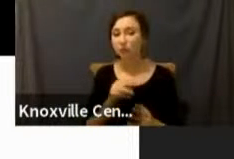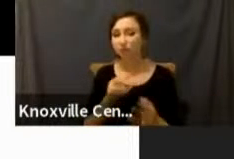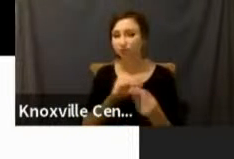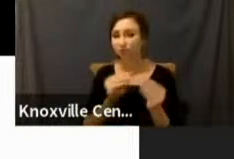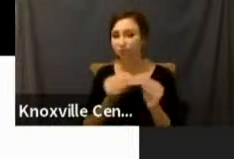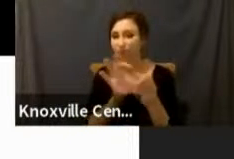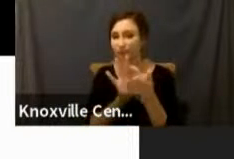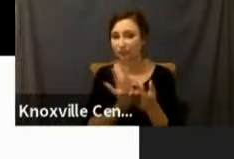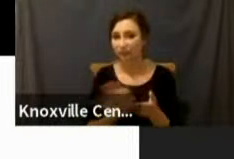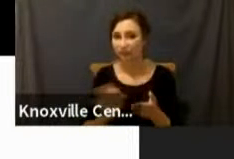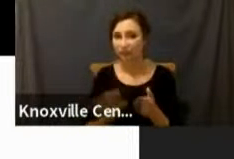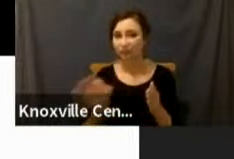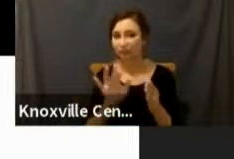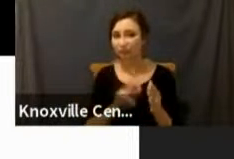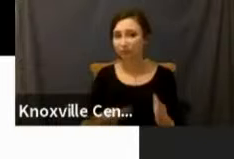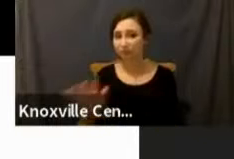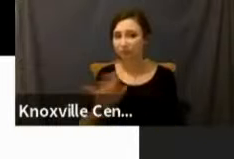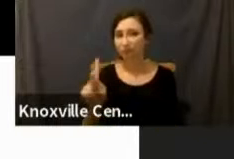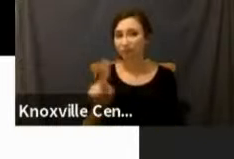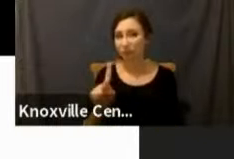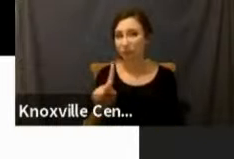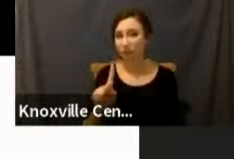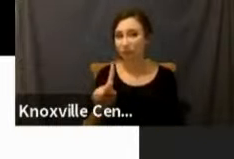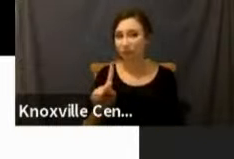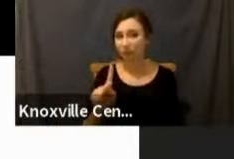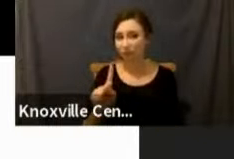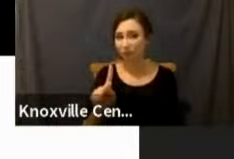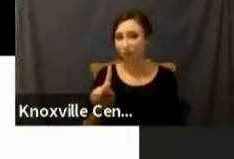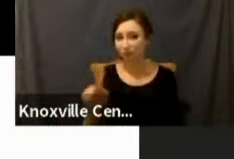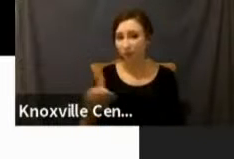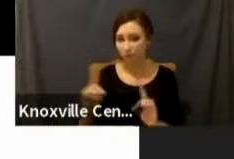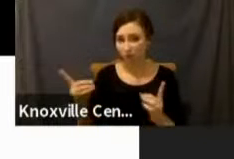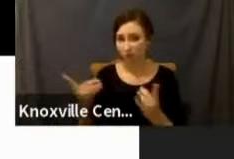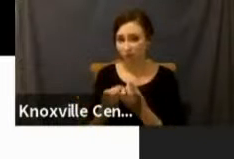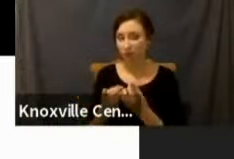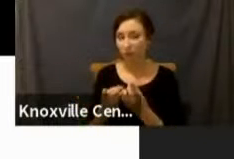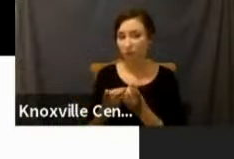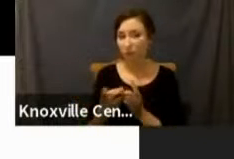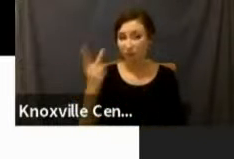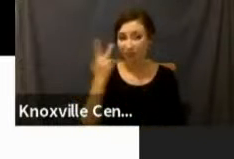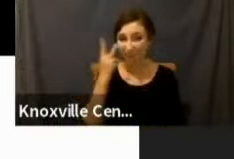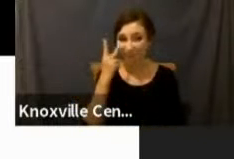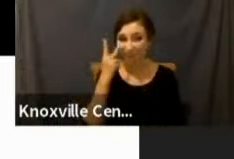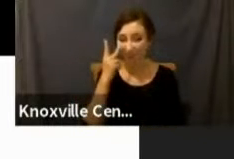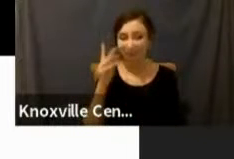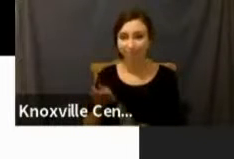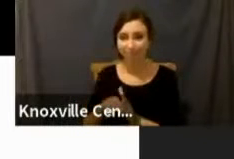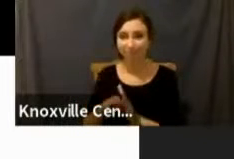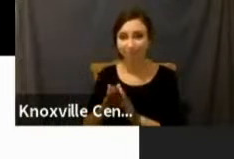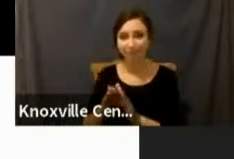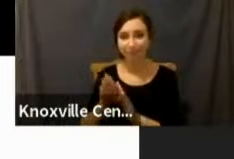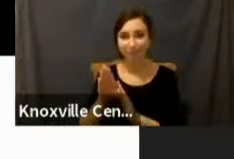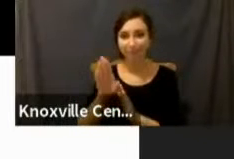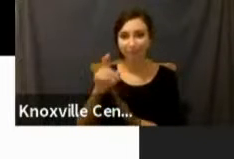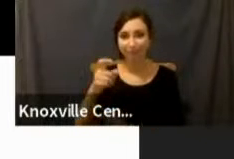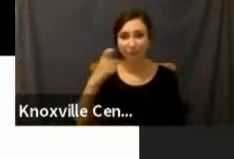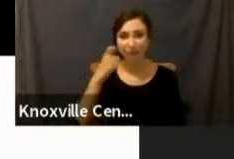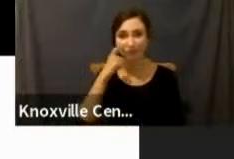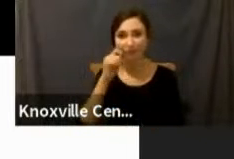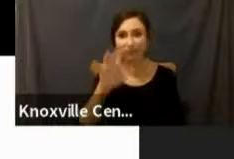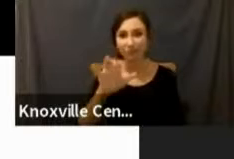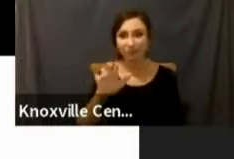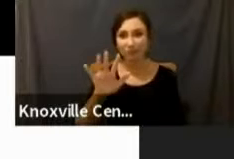district. And I've talked through this before, but we see that we're on this steady rise, most recently at